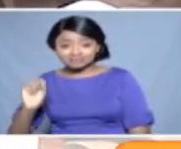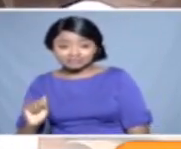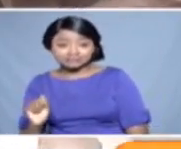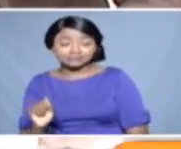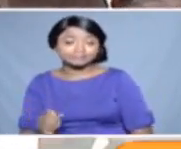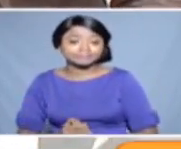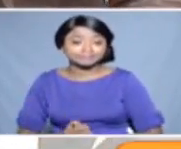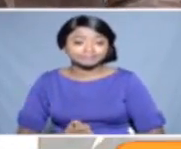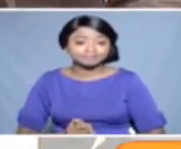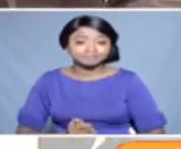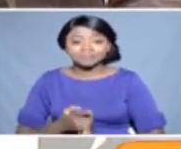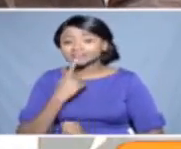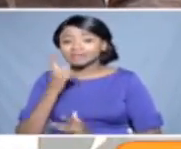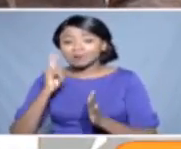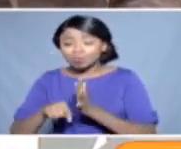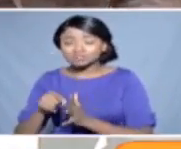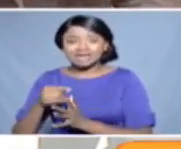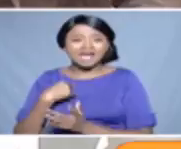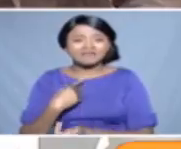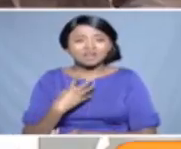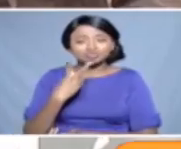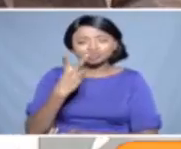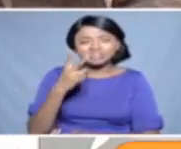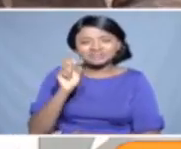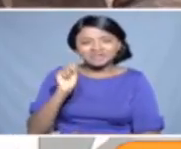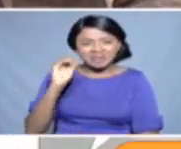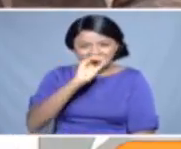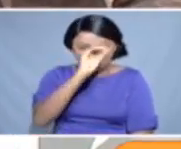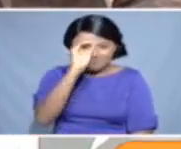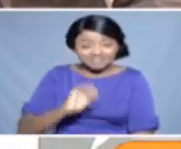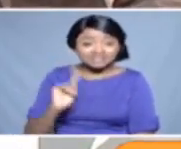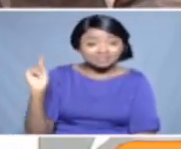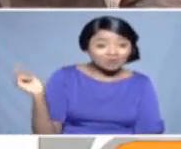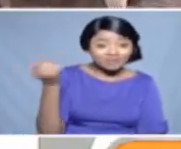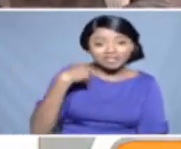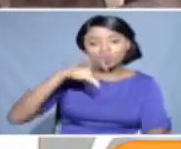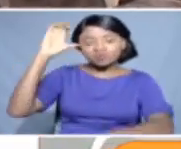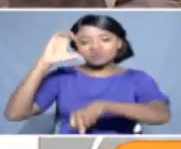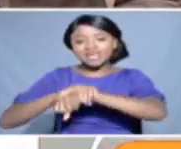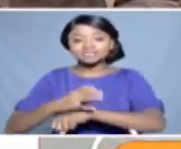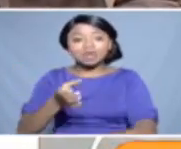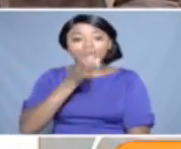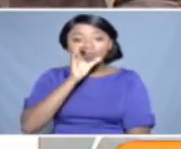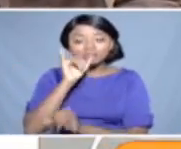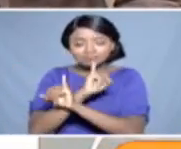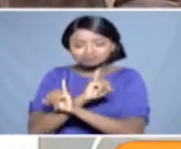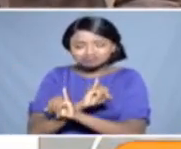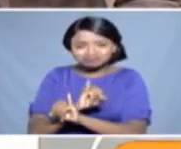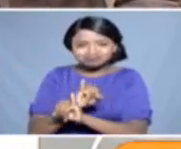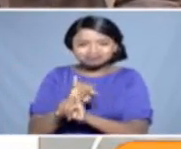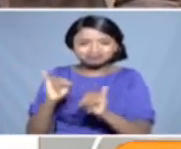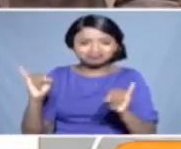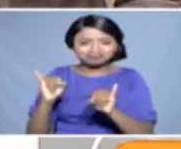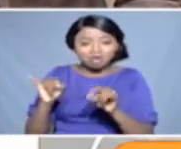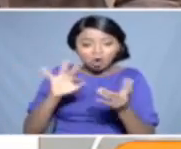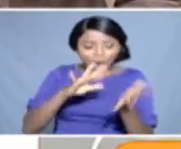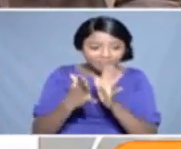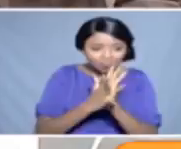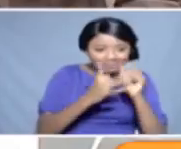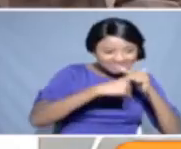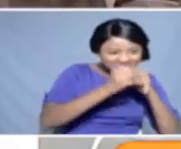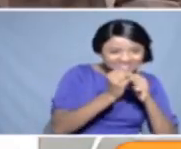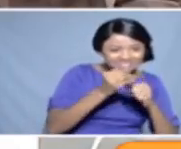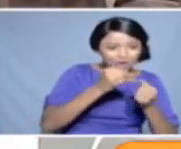Winnie Guchu amesema kwamba ni asilimia 25 tu ya Wakenya wanaopata huduma za usafi kulinganishwa na asilimia 60 ya usambazaji wa